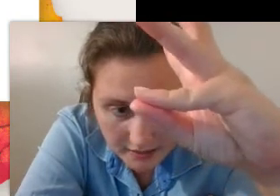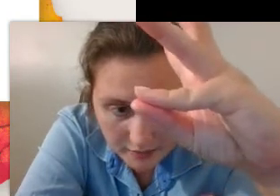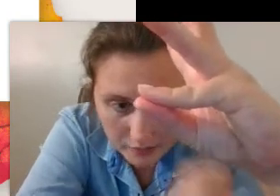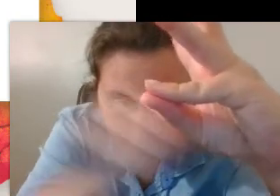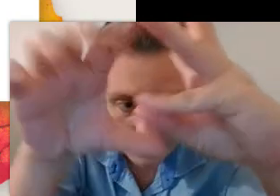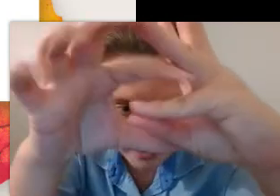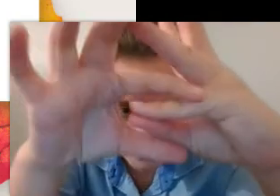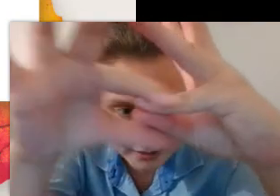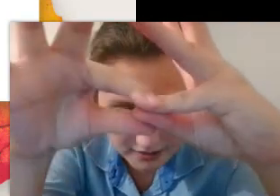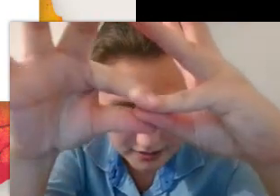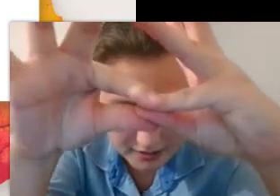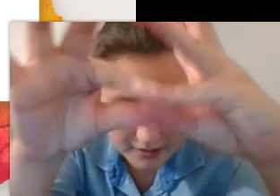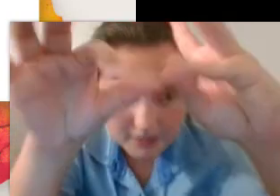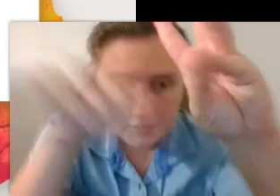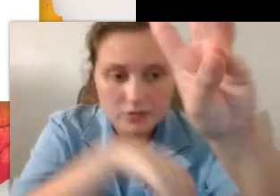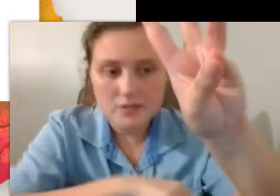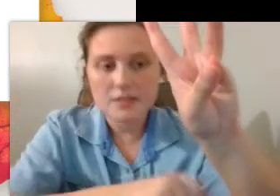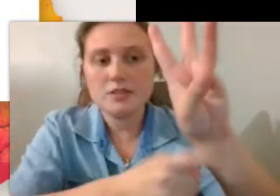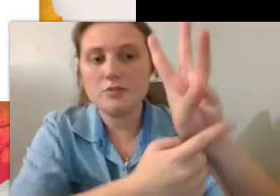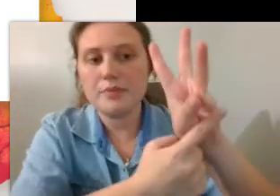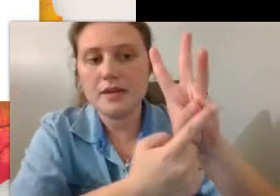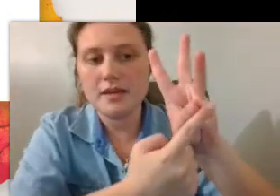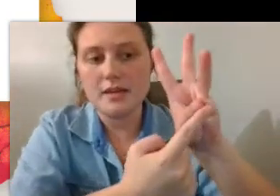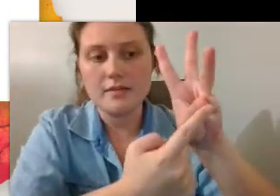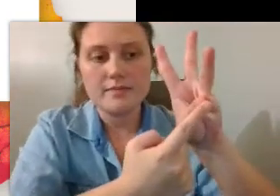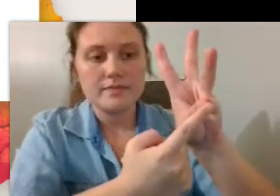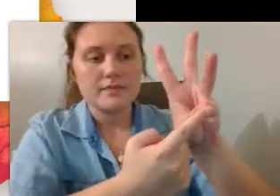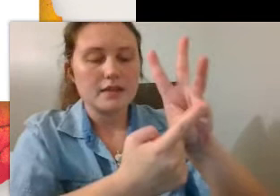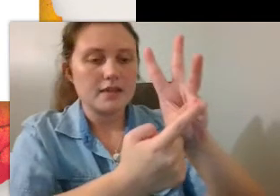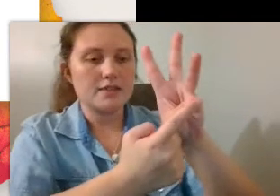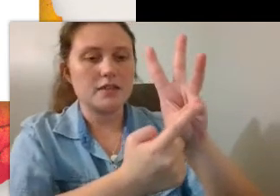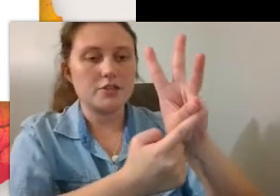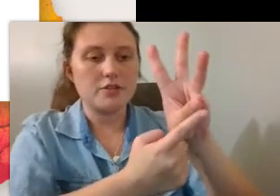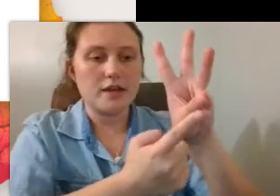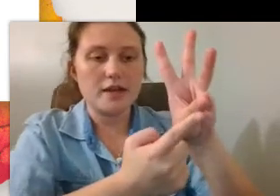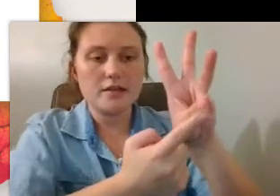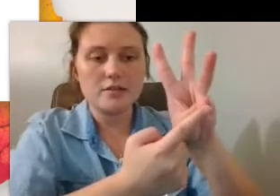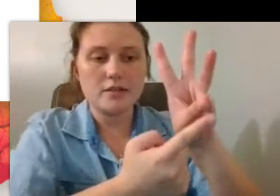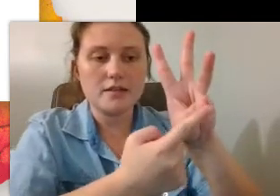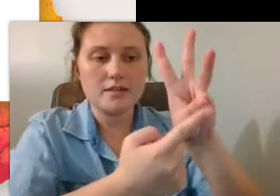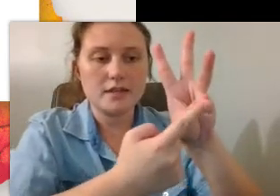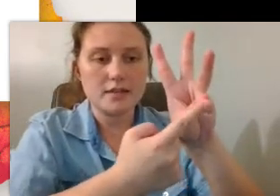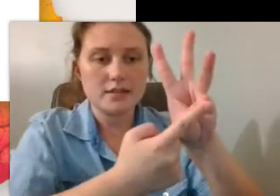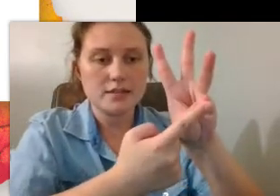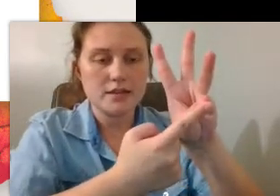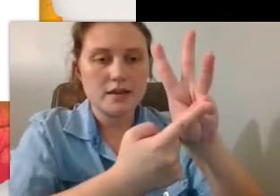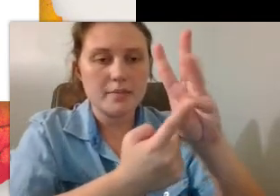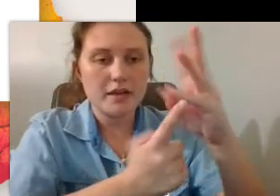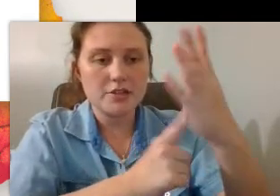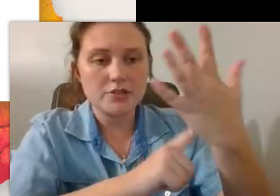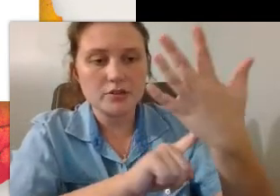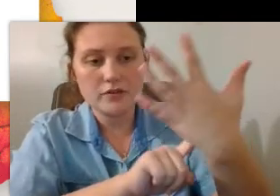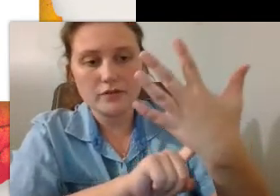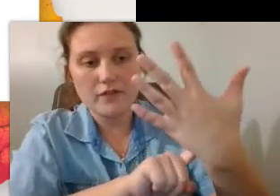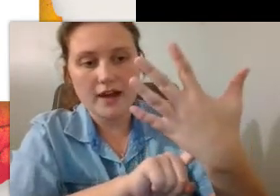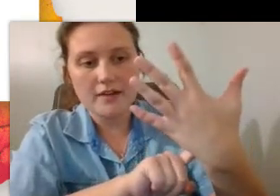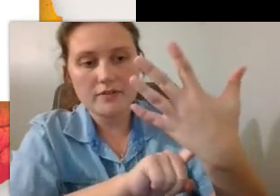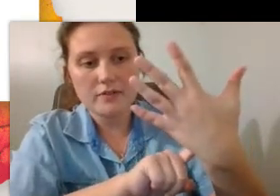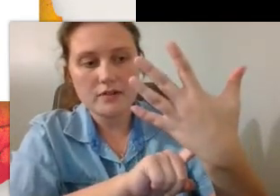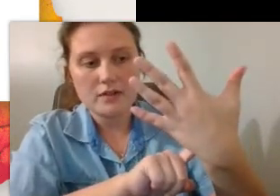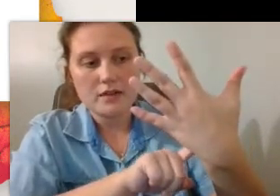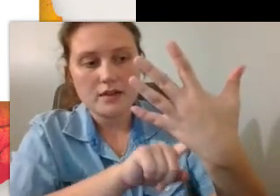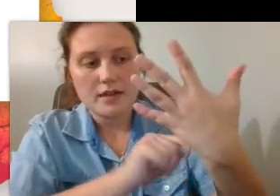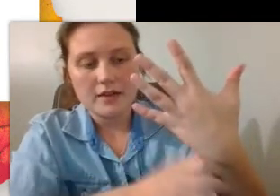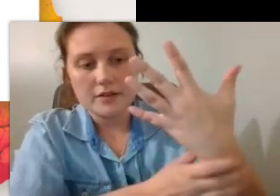it's kind of more flat. So 6, your pinky is touching, okay? So that's 6. Imagine you go from